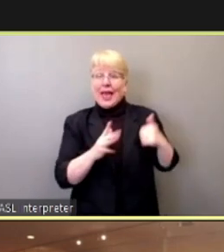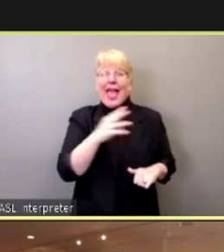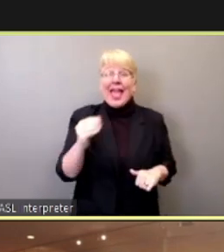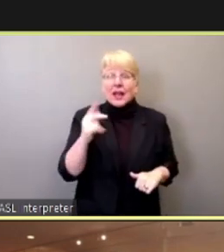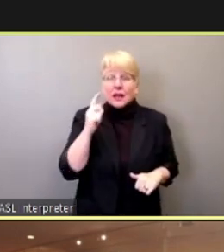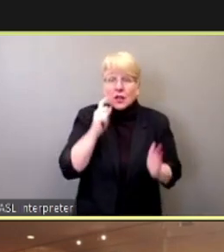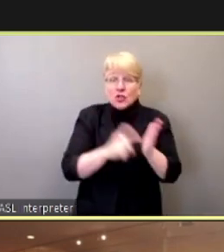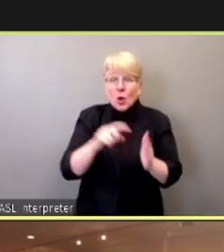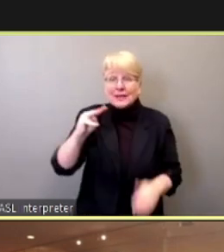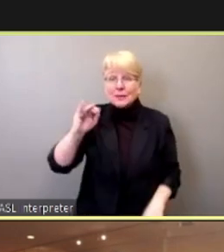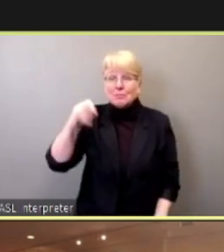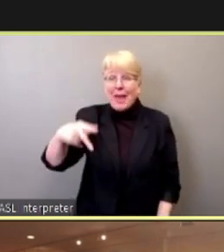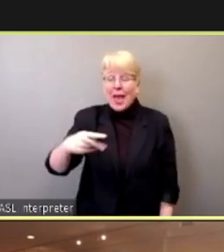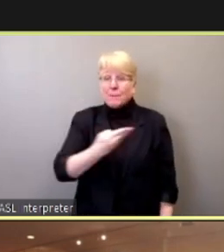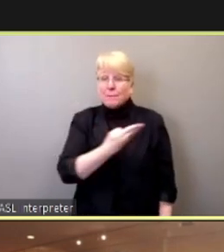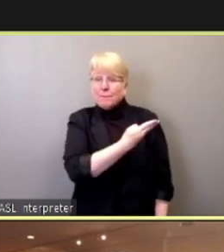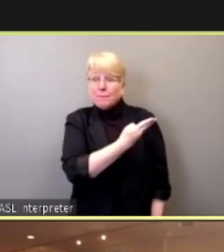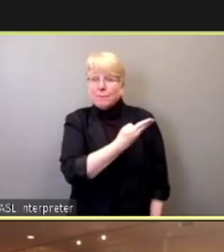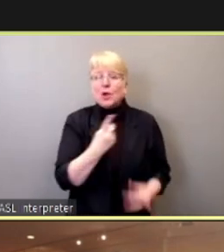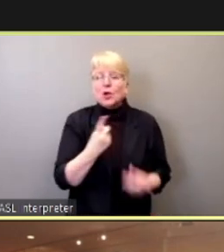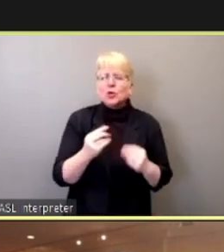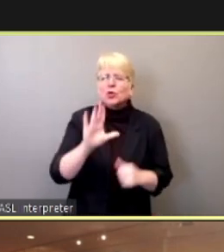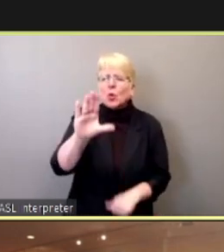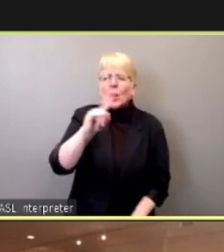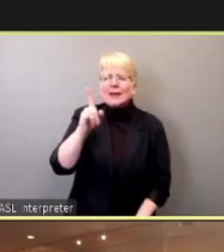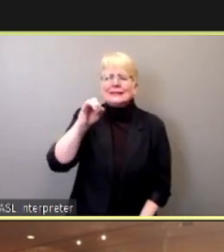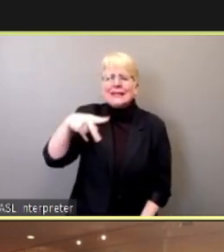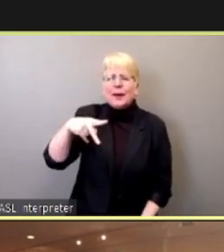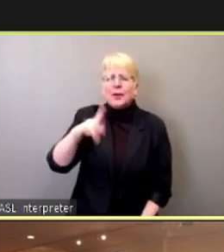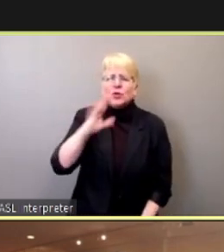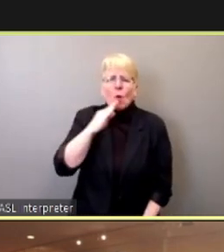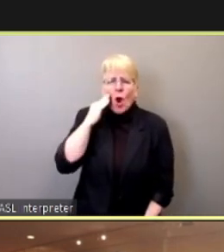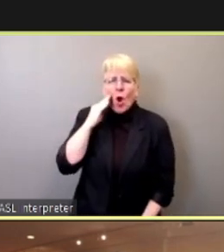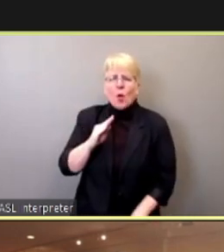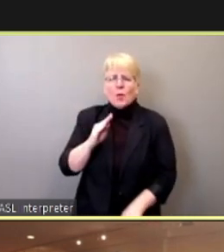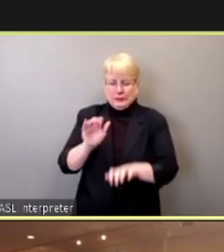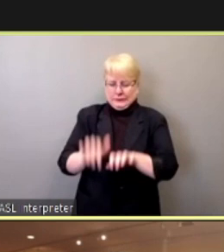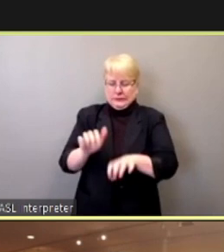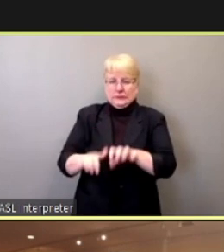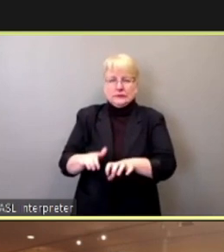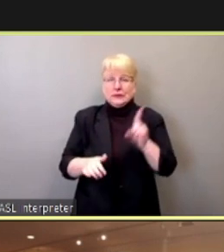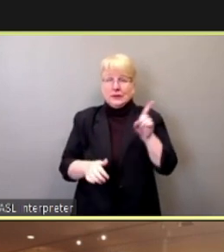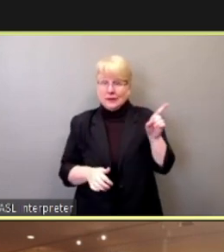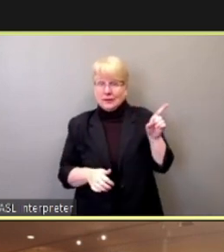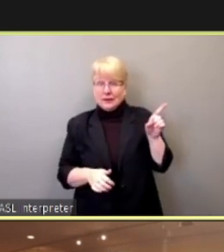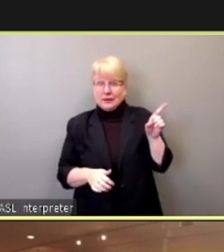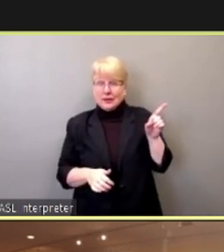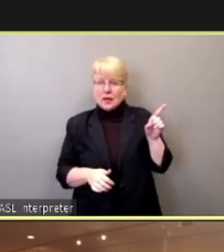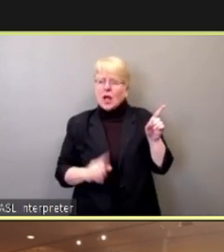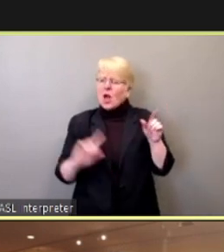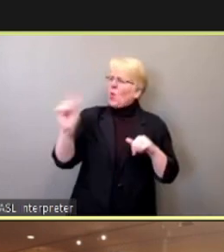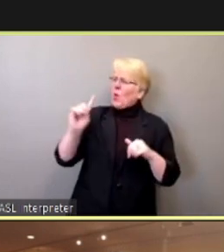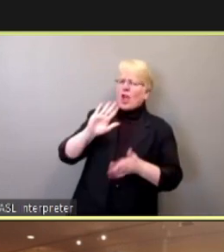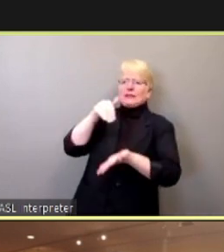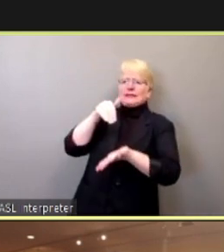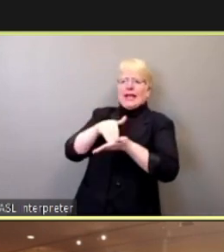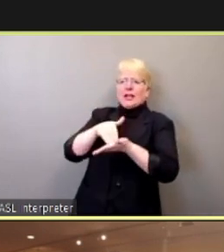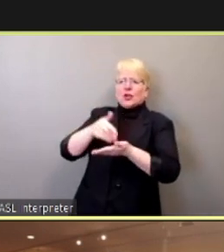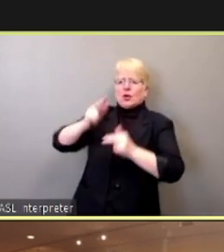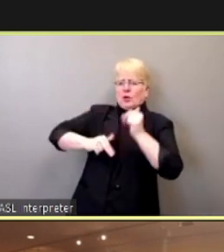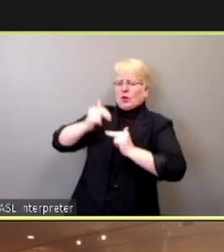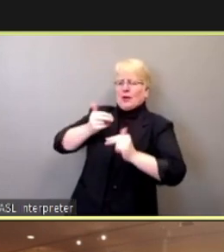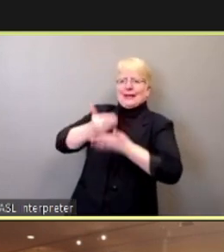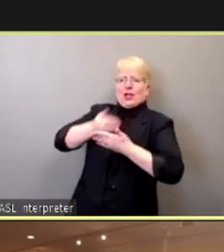map, you enter your zip code, and it will show you a map of infusion centers near you who can provide